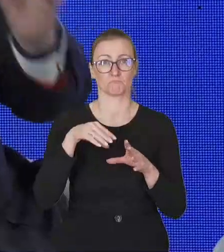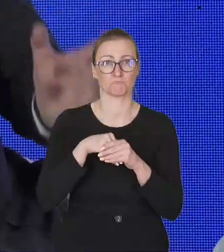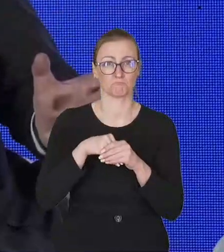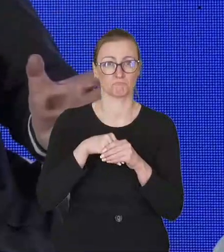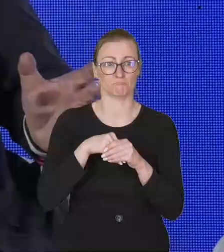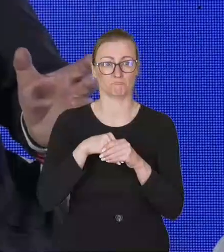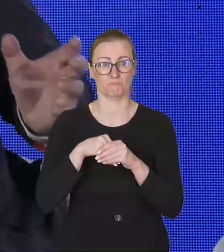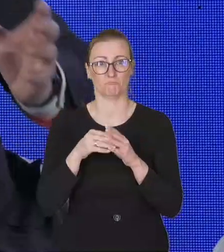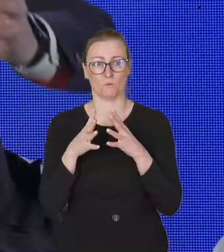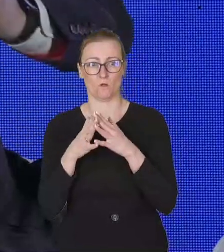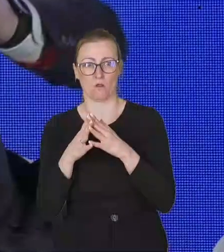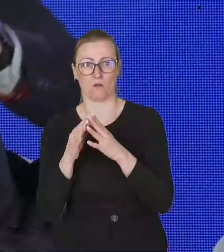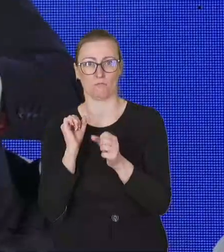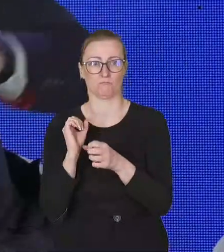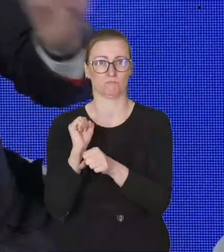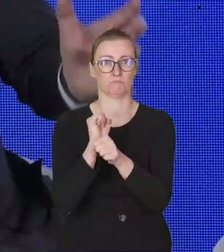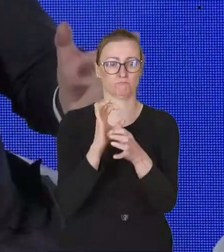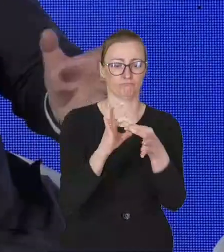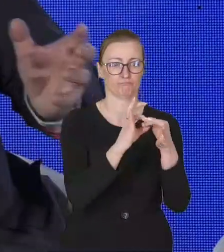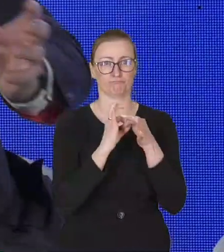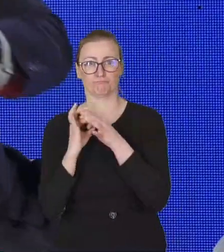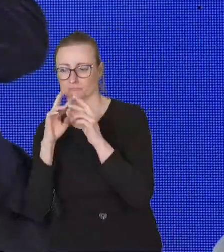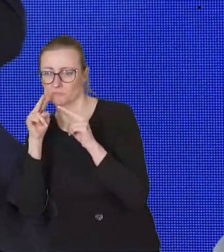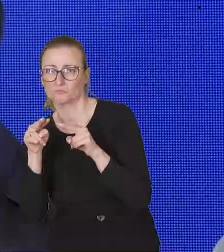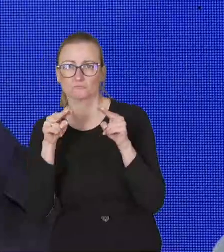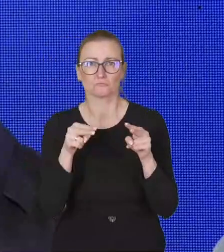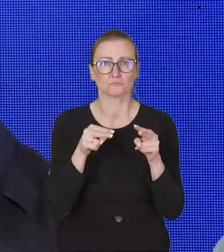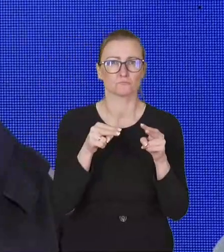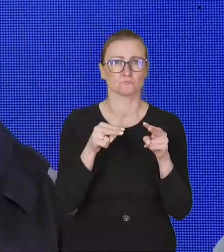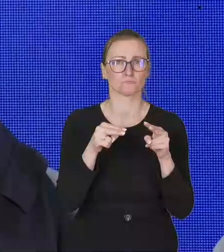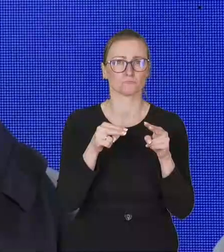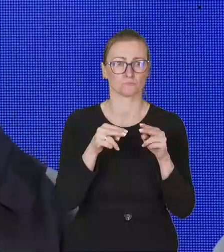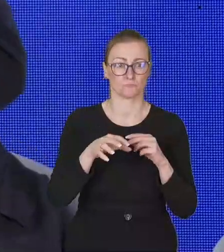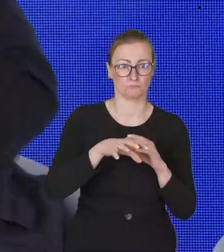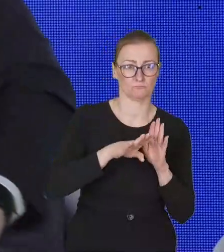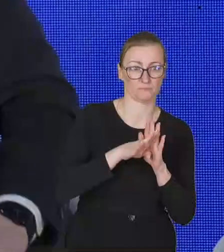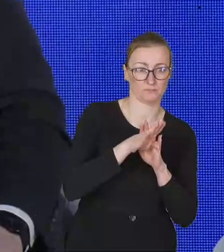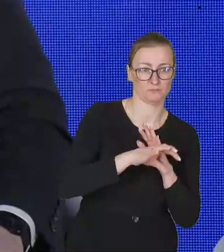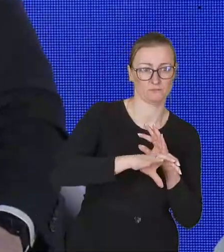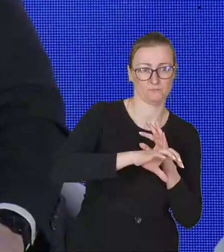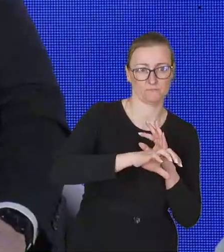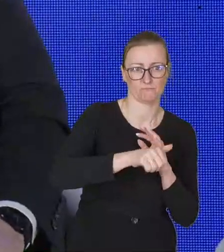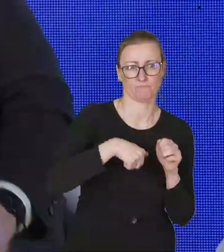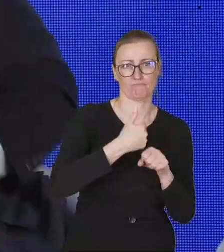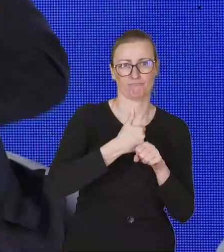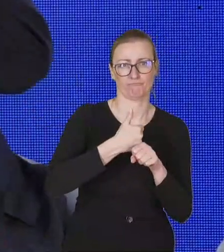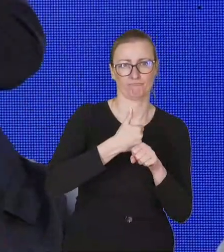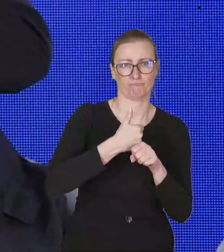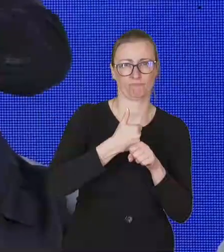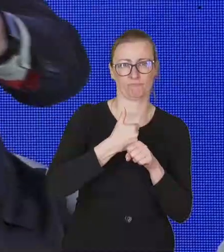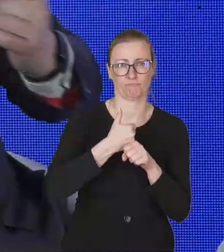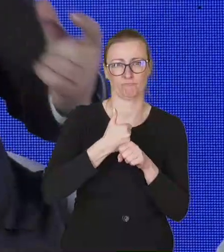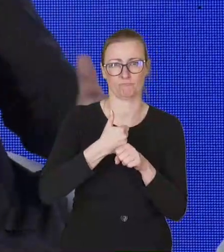combining more developed regions, leading innovators with emerging innovators. We